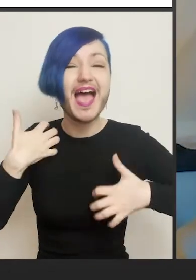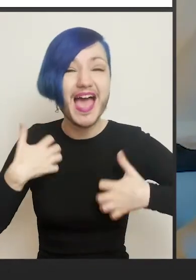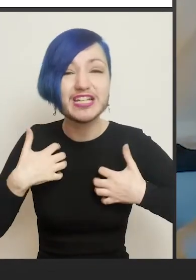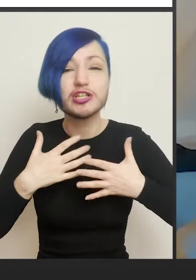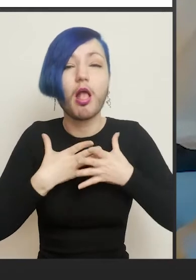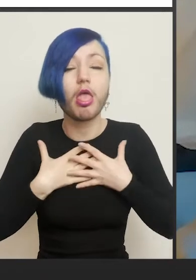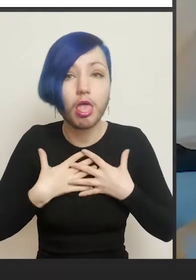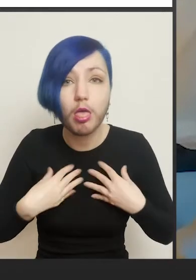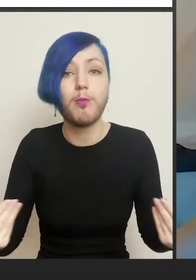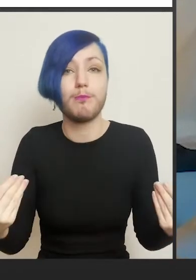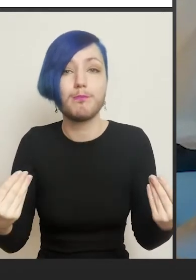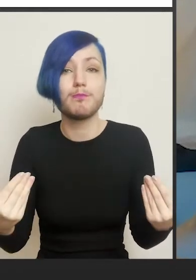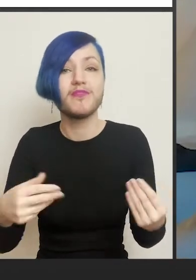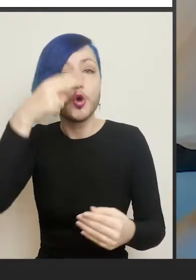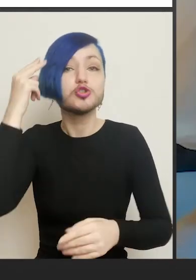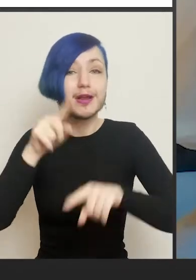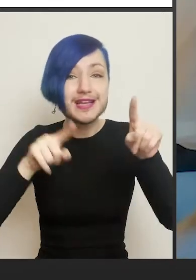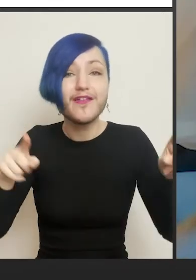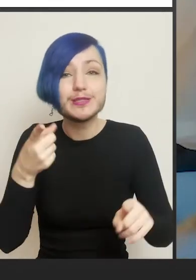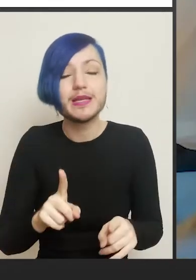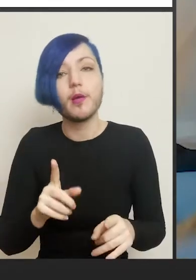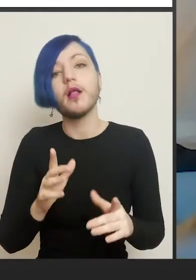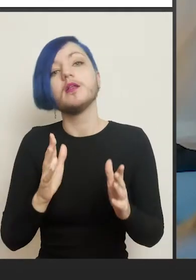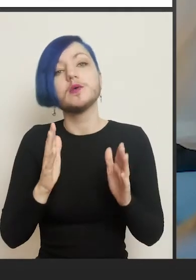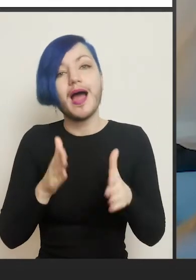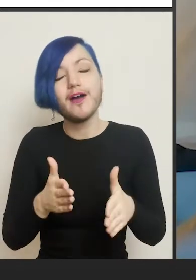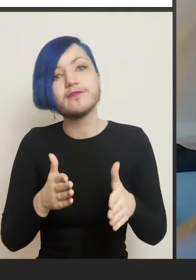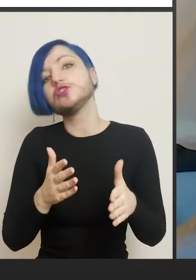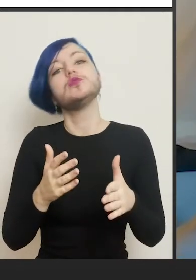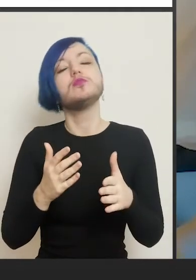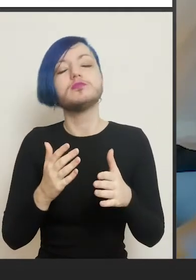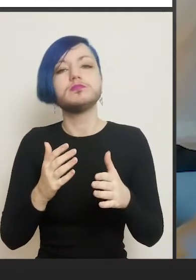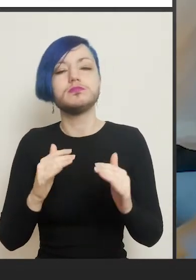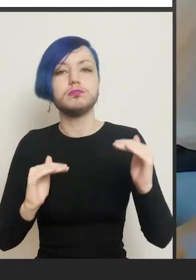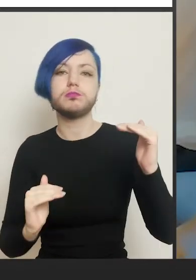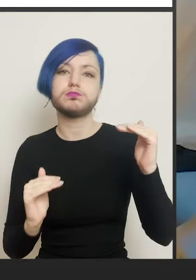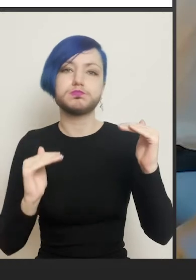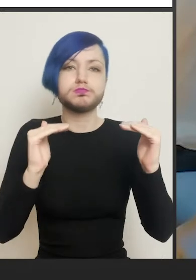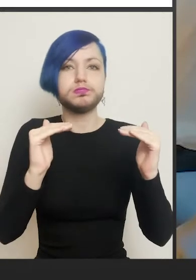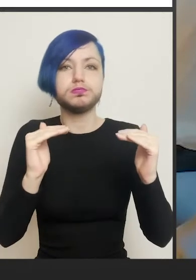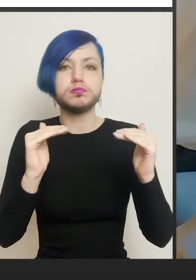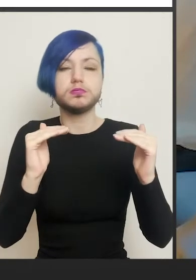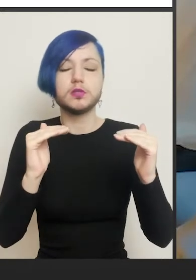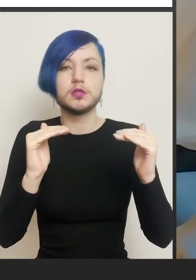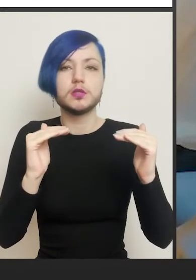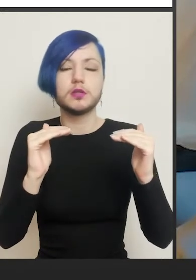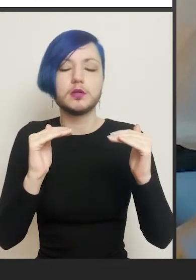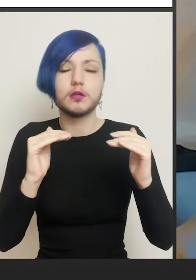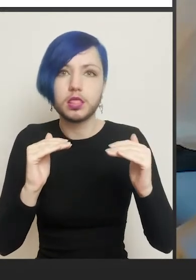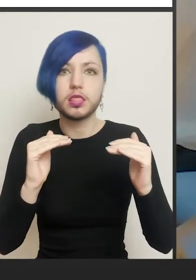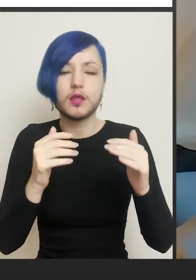used up in people who are neurodiverse having to just work to get to that same level,